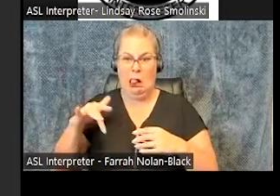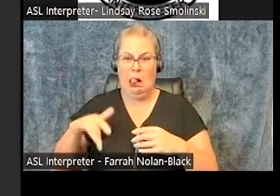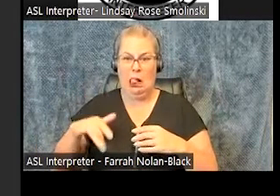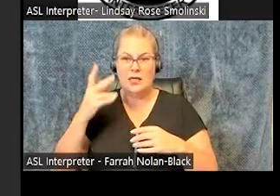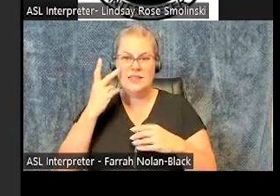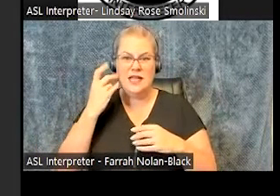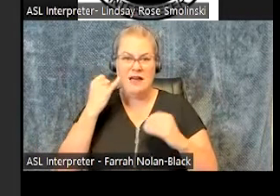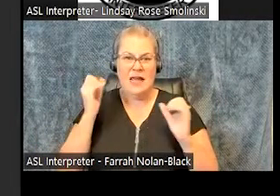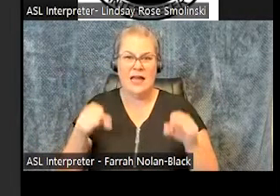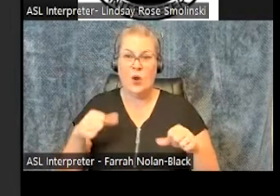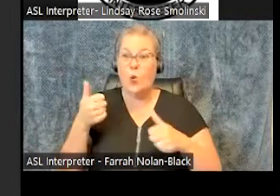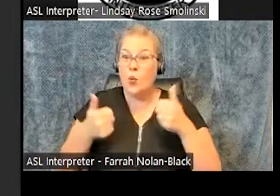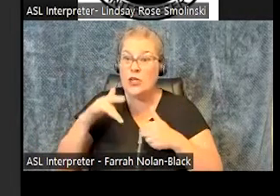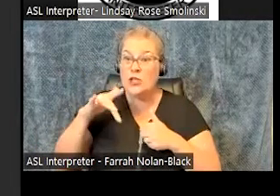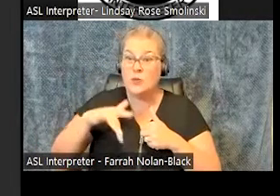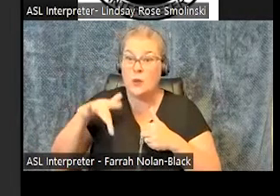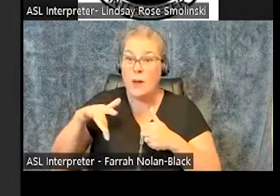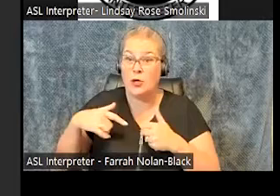Which button?